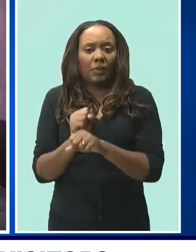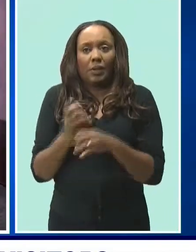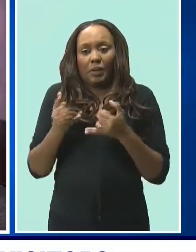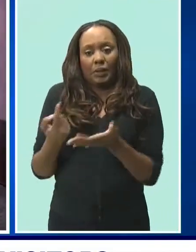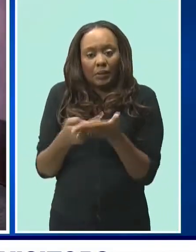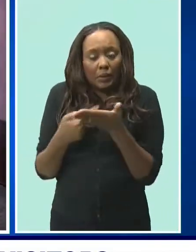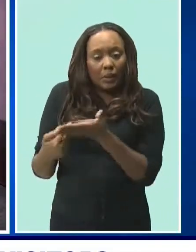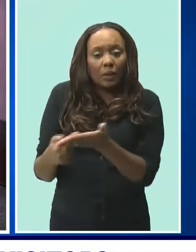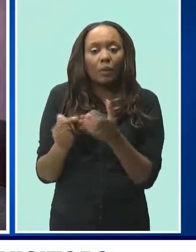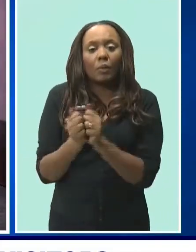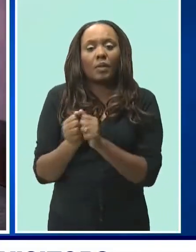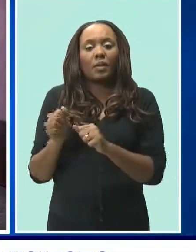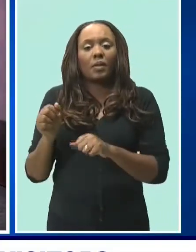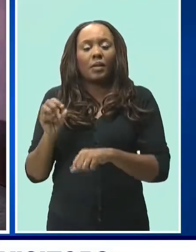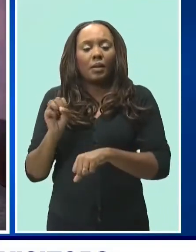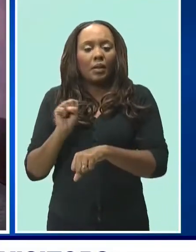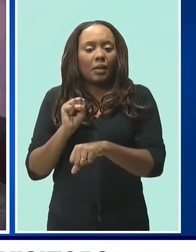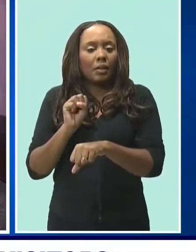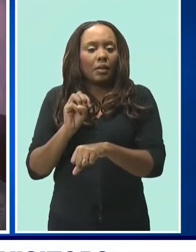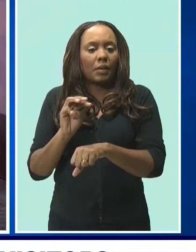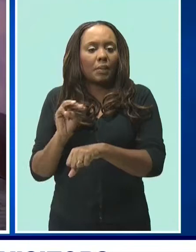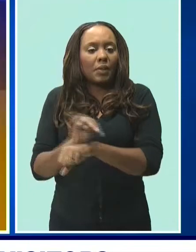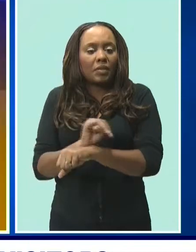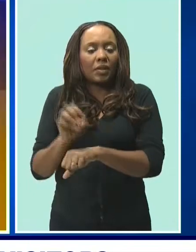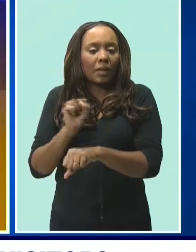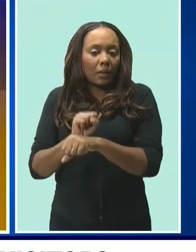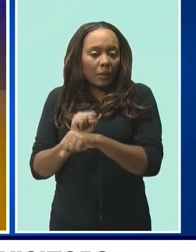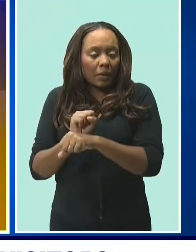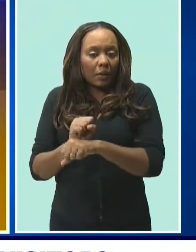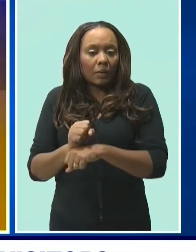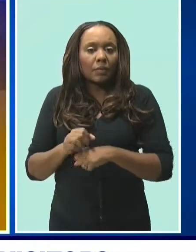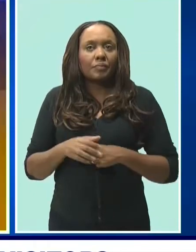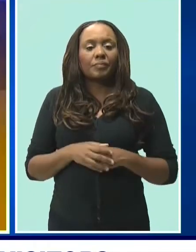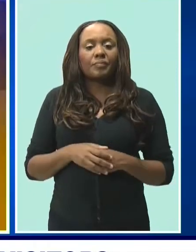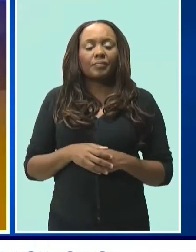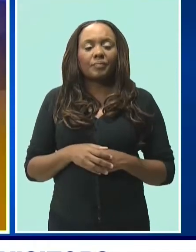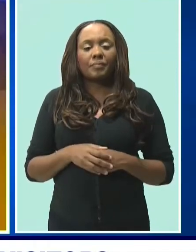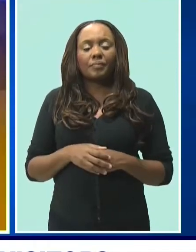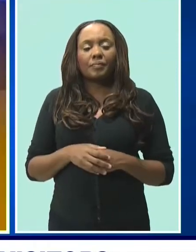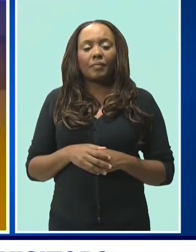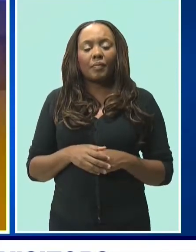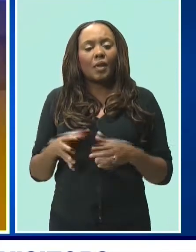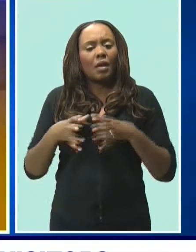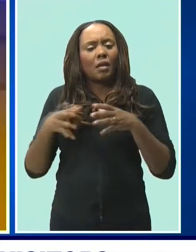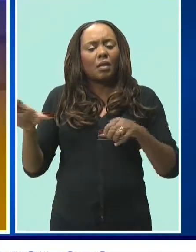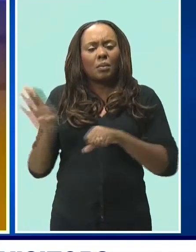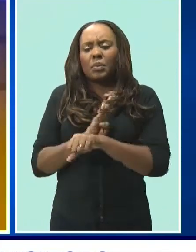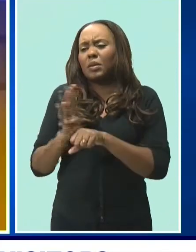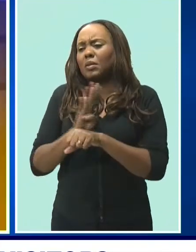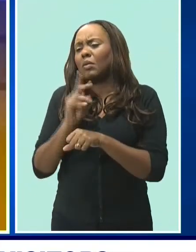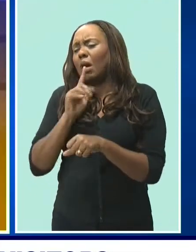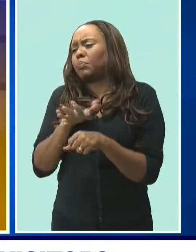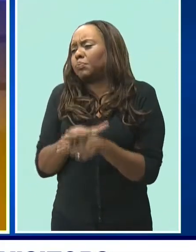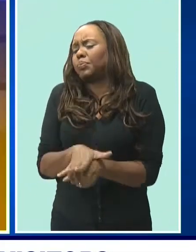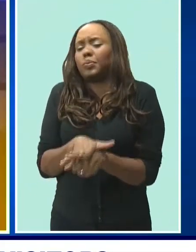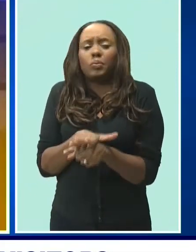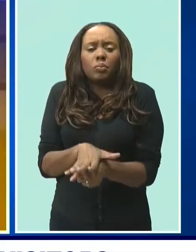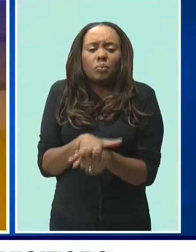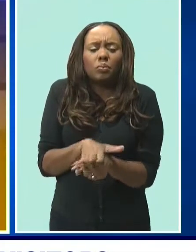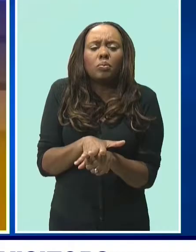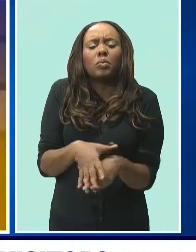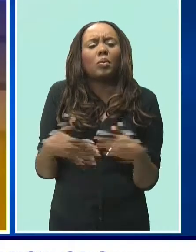labor movement on an ongoing basis. Businesses have been under pressure, but any business that's under pressure, it means that